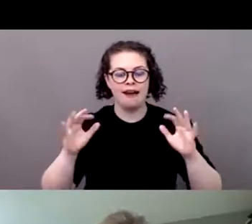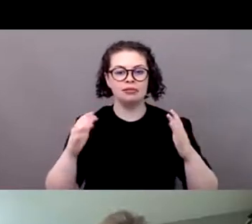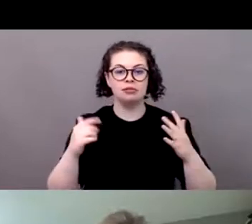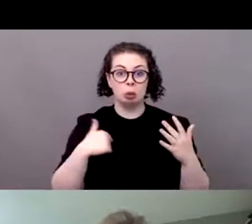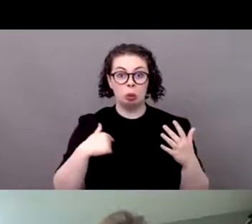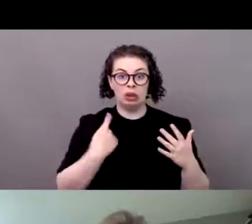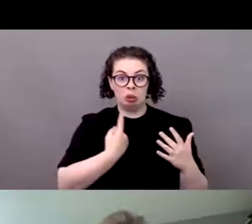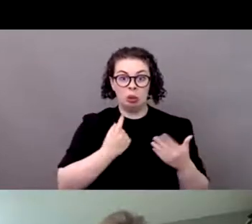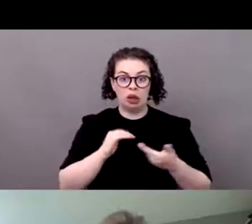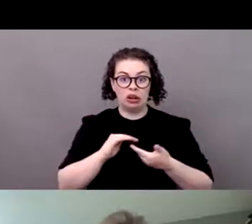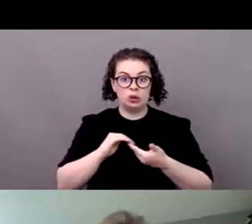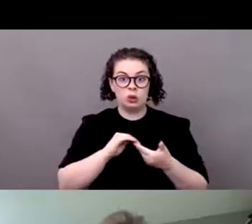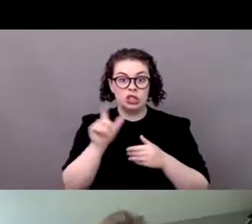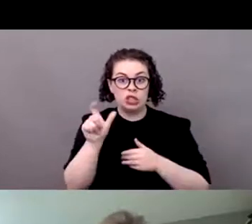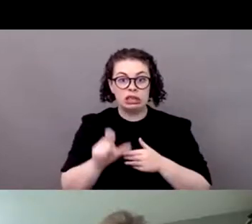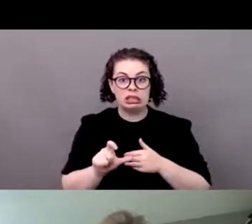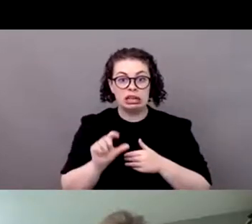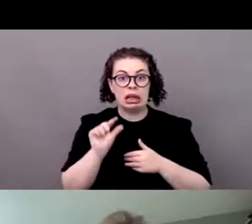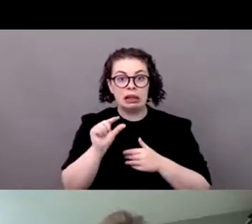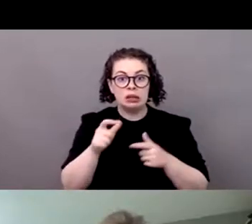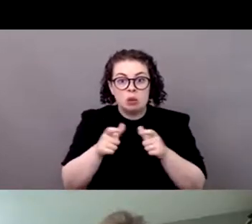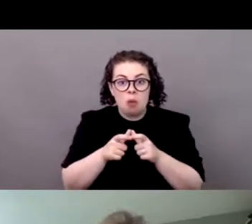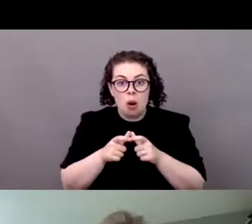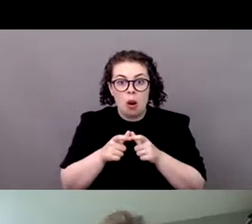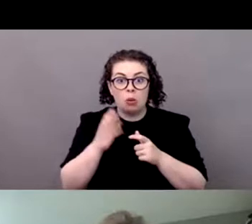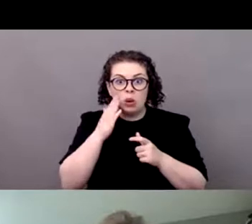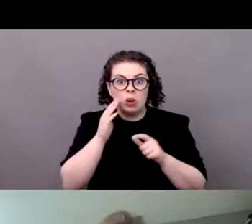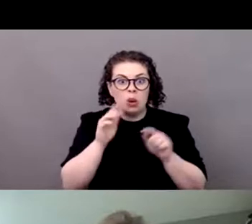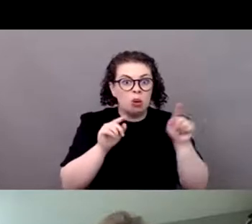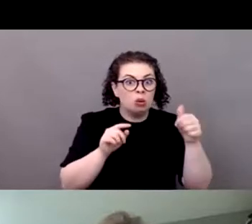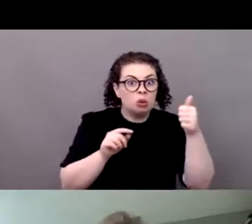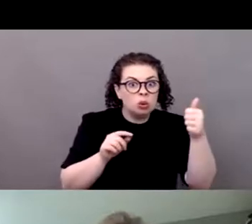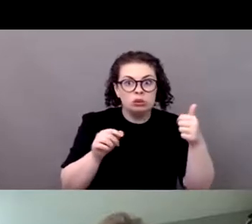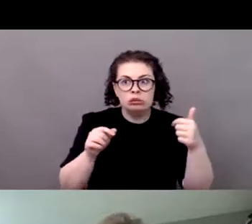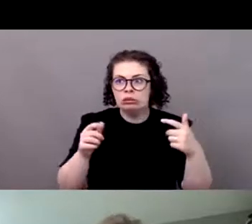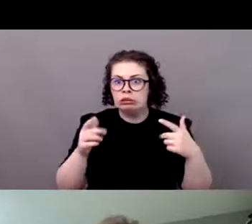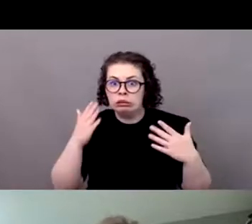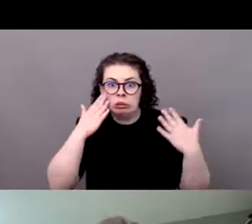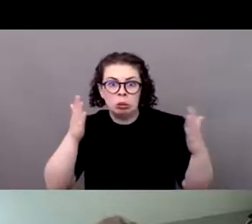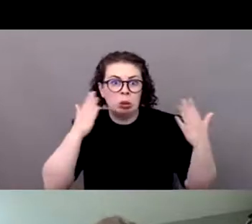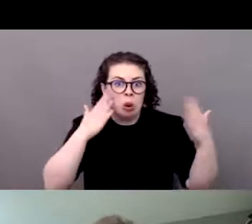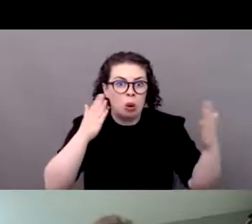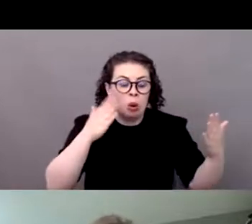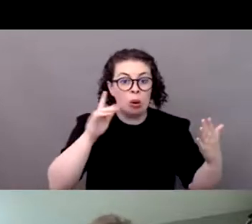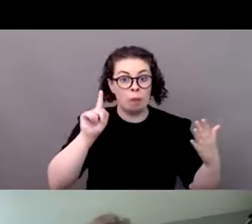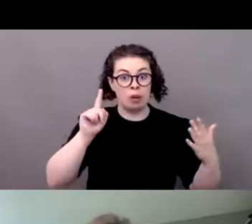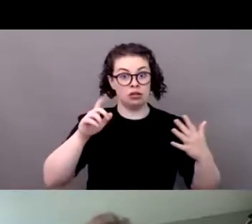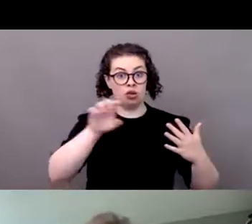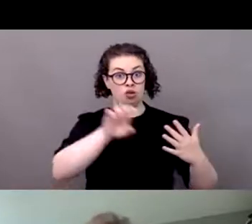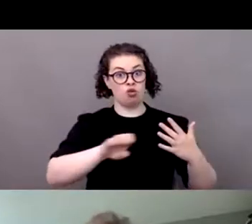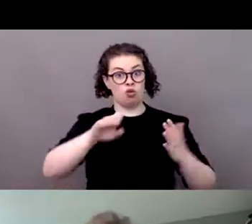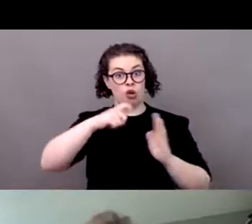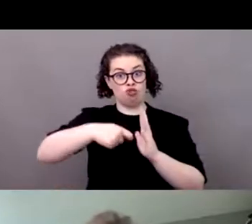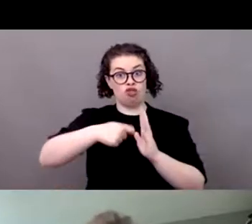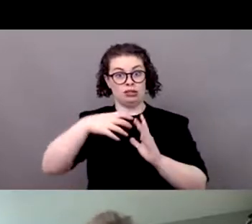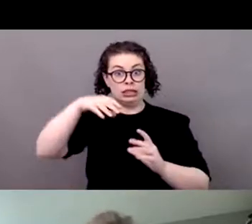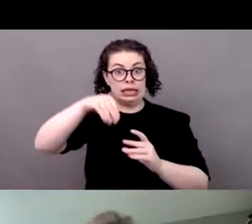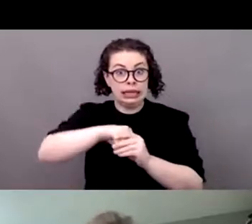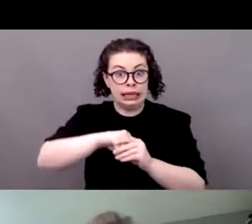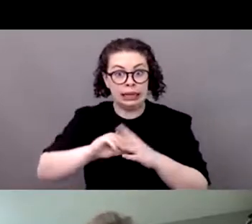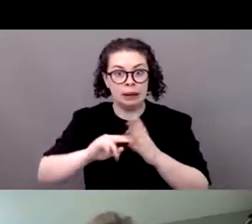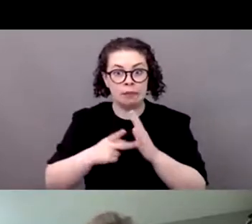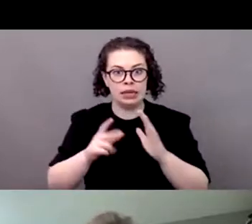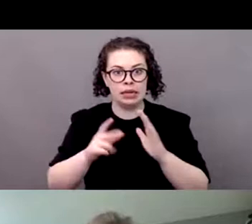to identify the right one. So thanks to their help, it's more easy for us to be in touch.